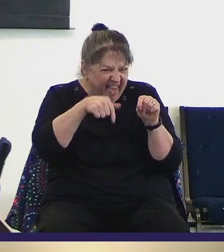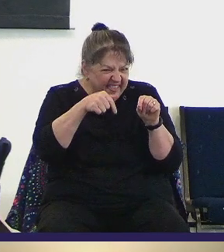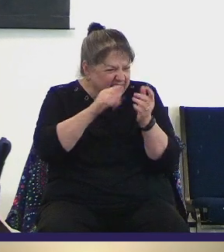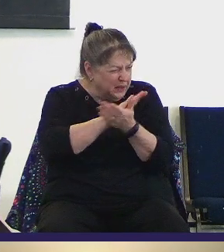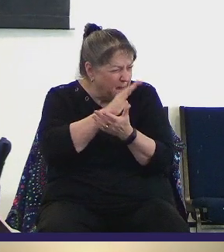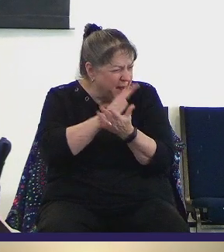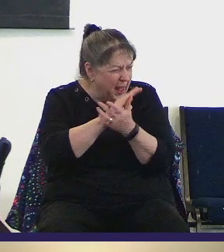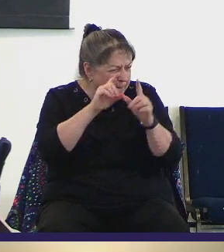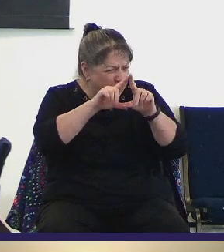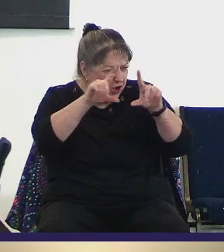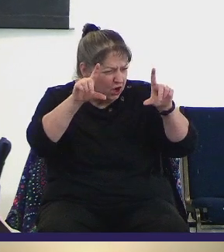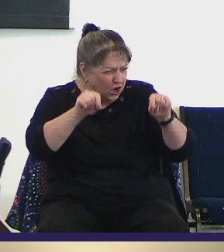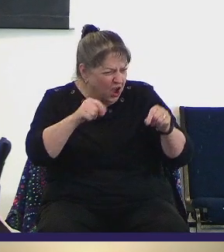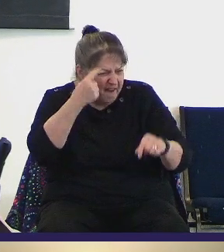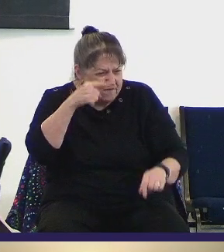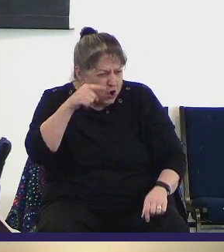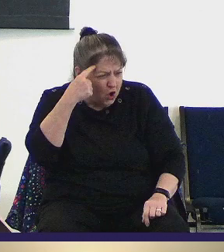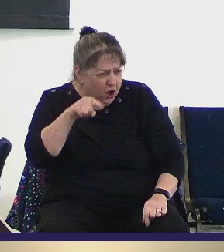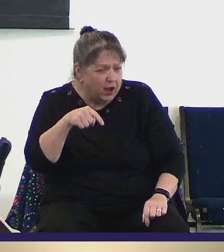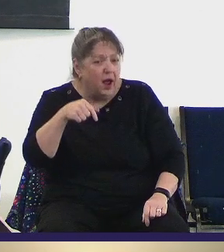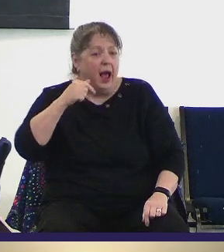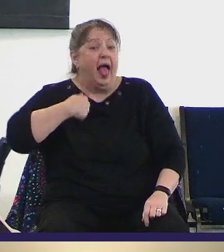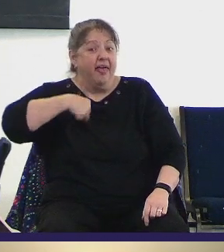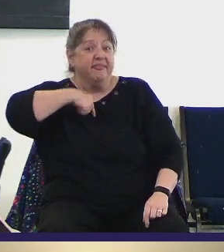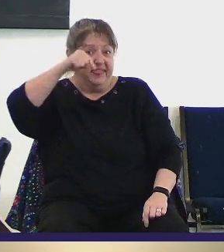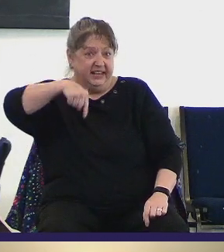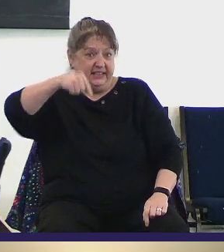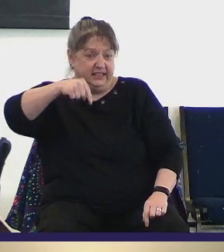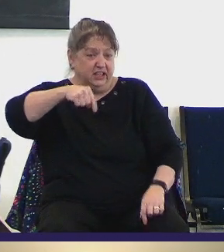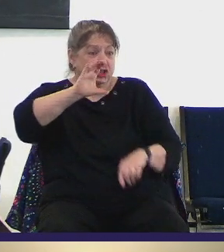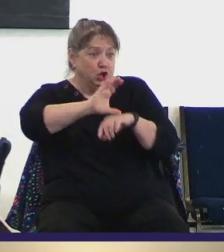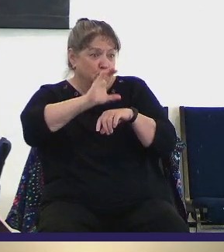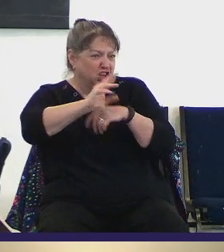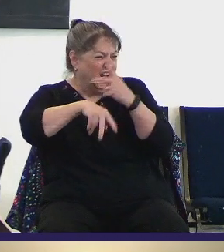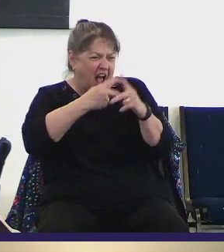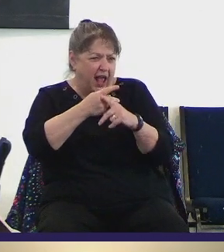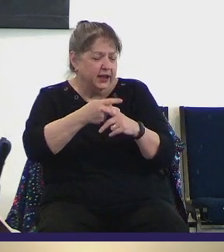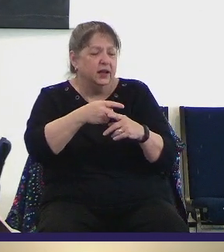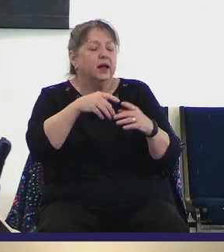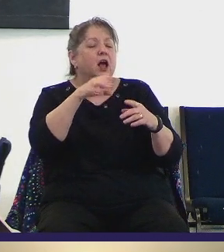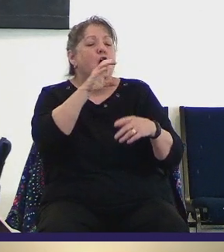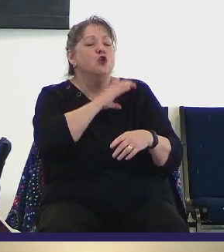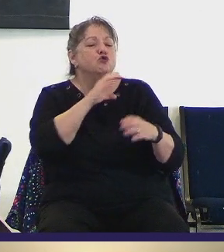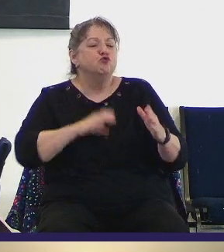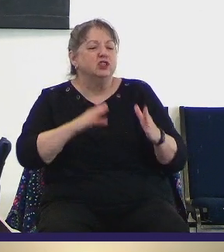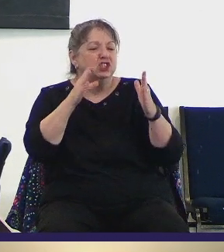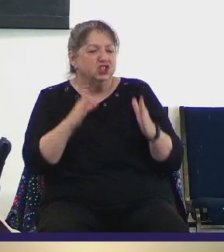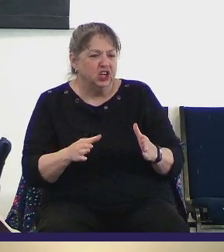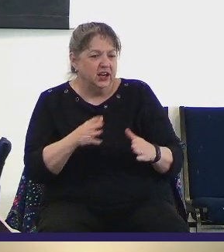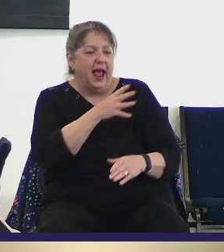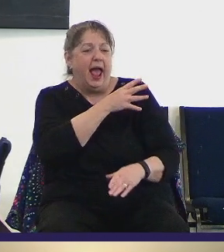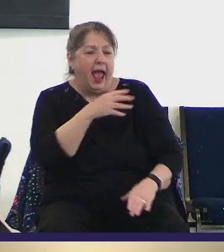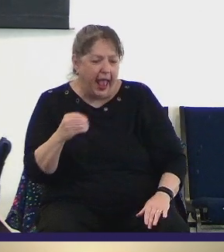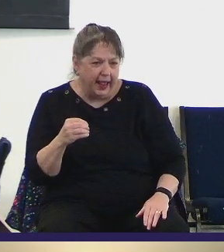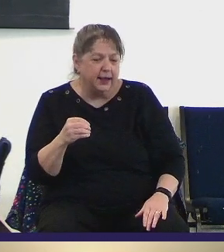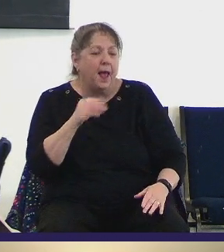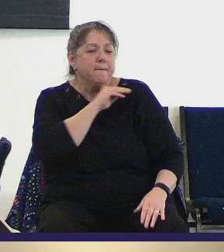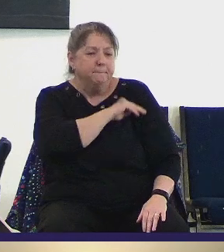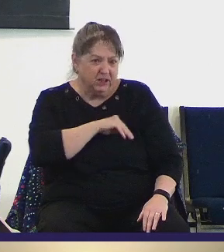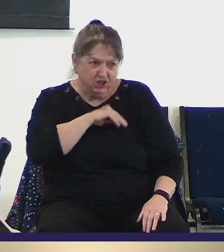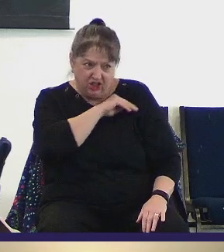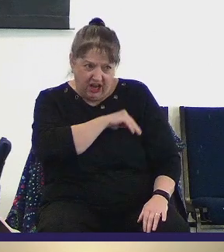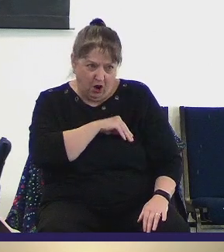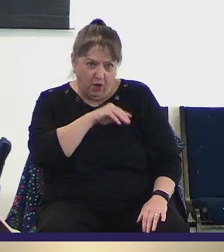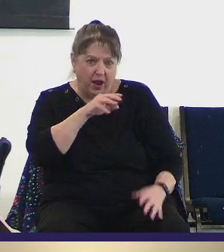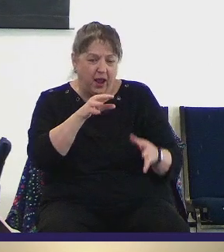about. You know, we are the Christian Missionary Alliance Church, and we support missions throughout the world. And there's some good things going on around the world. So you'll